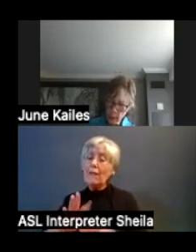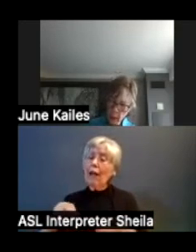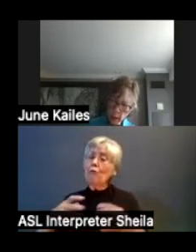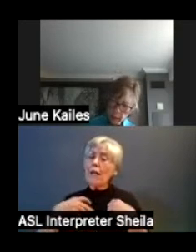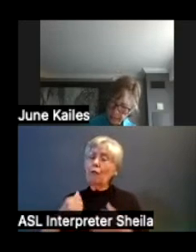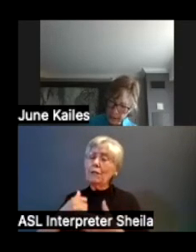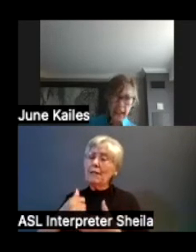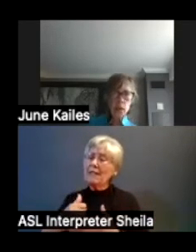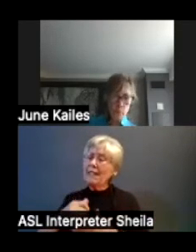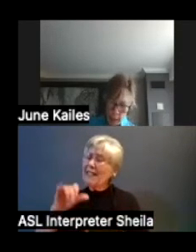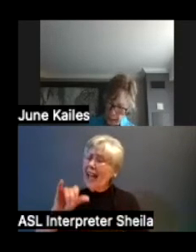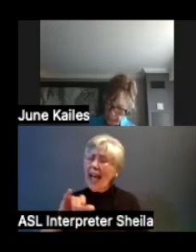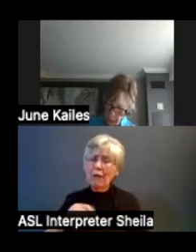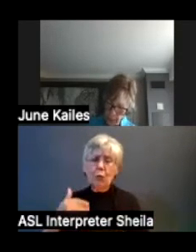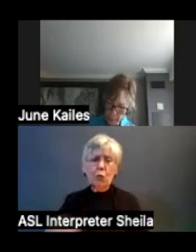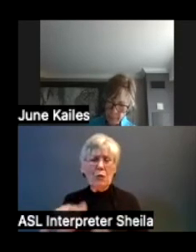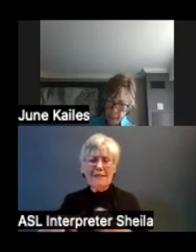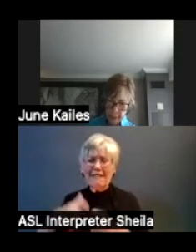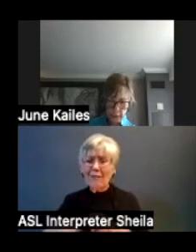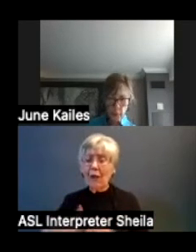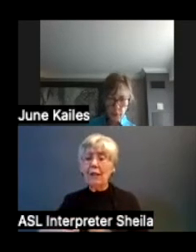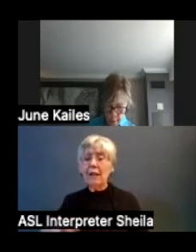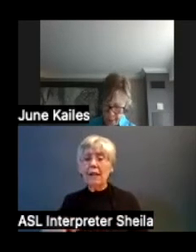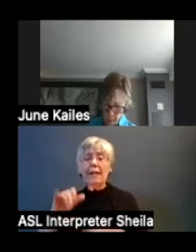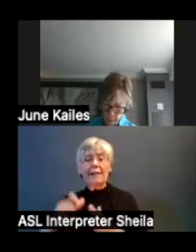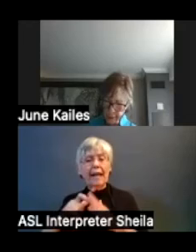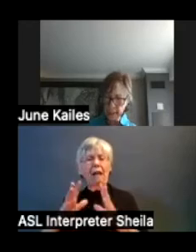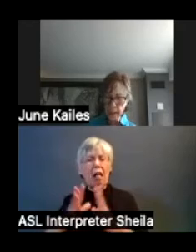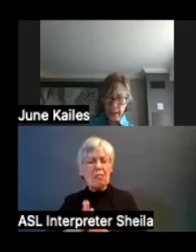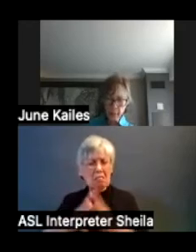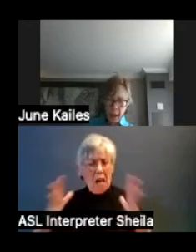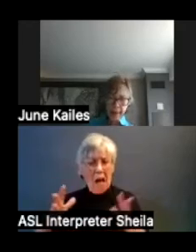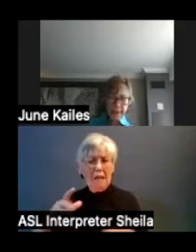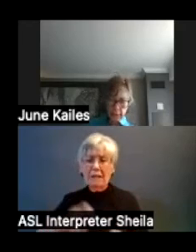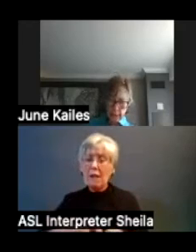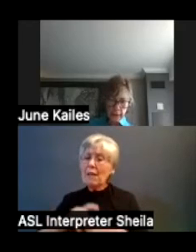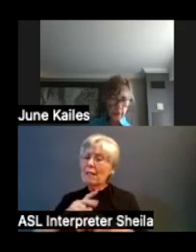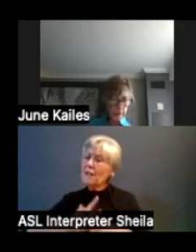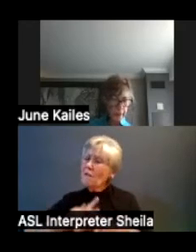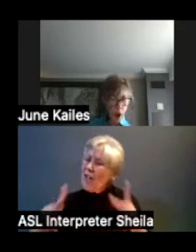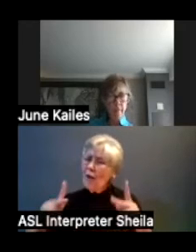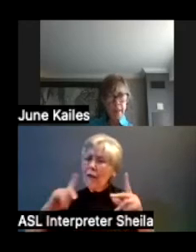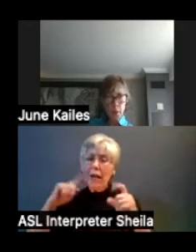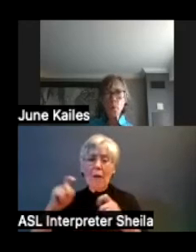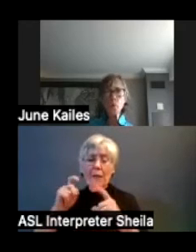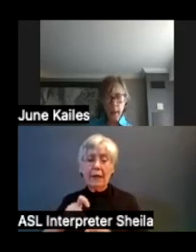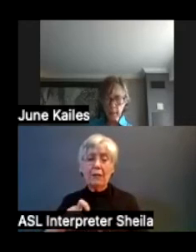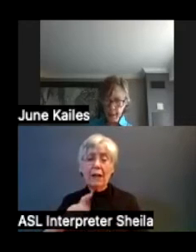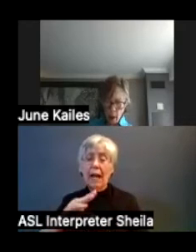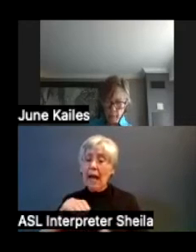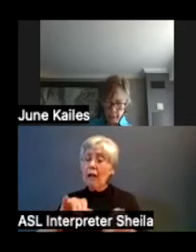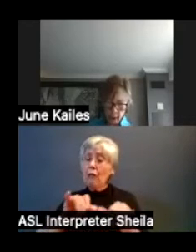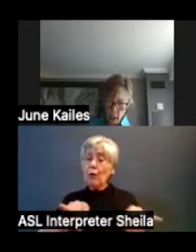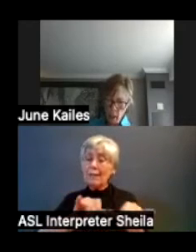we? It takes mega time. It's very complicated. And these are systems that often don't